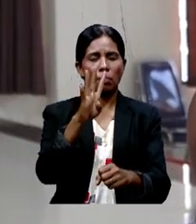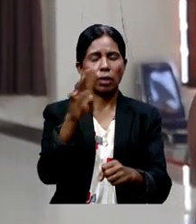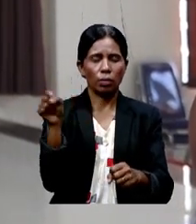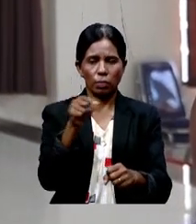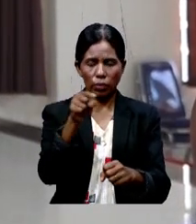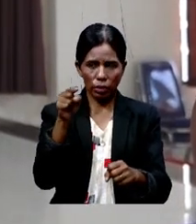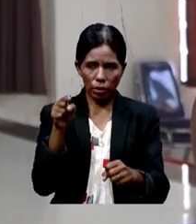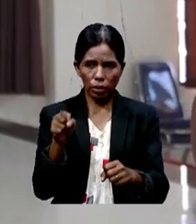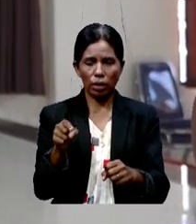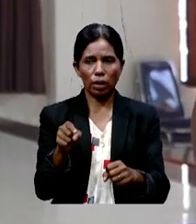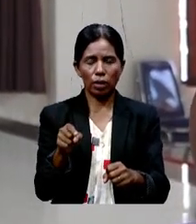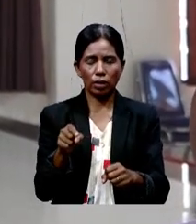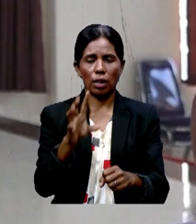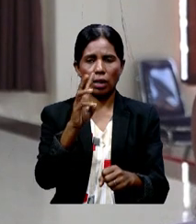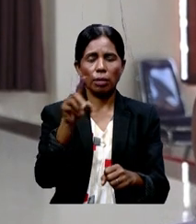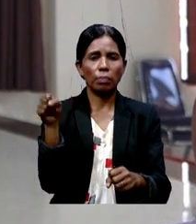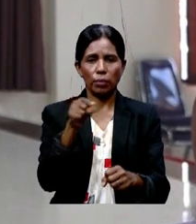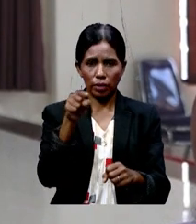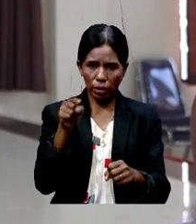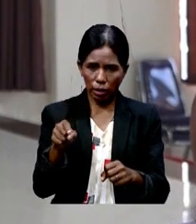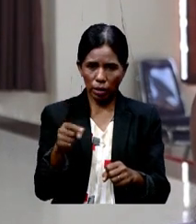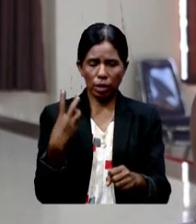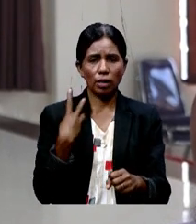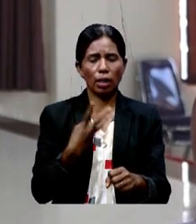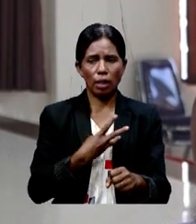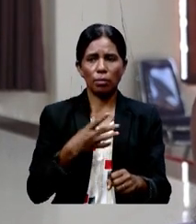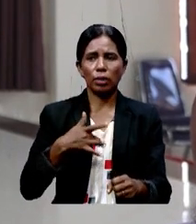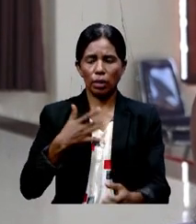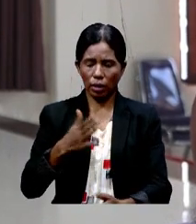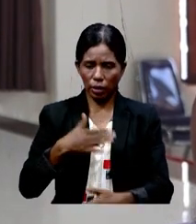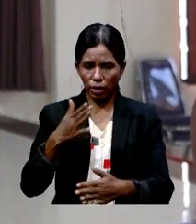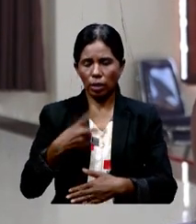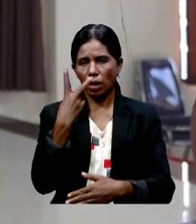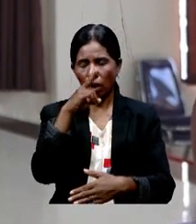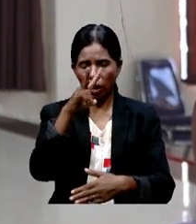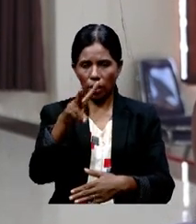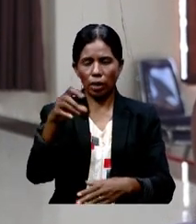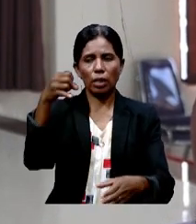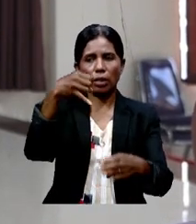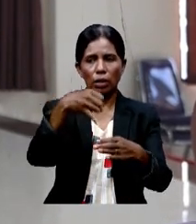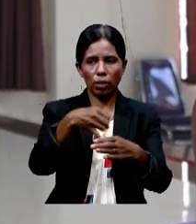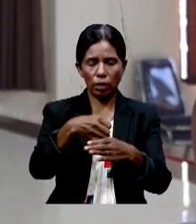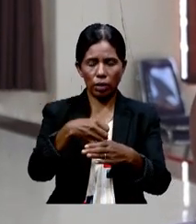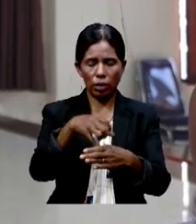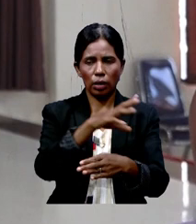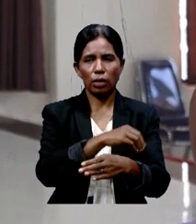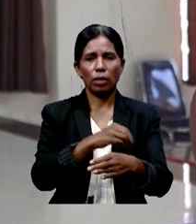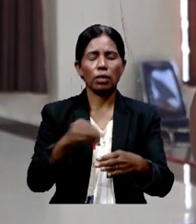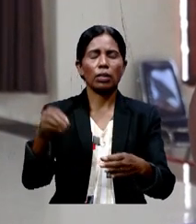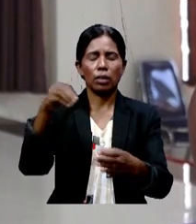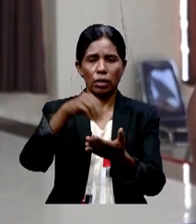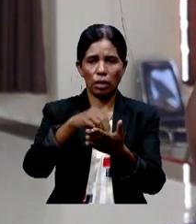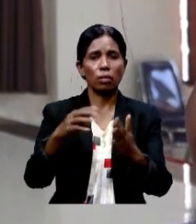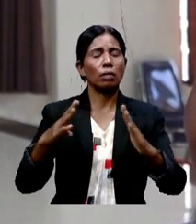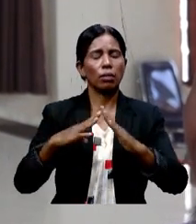around 3.6%. We're very happy to see the increase in capital investment